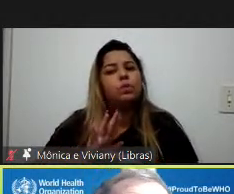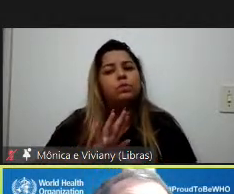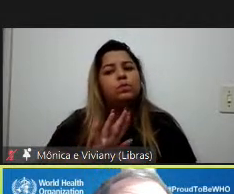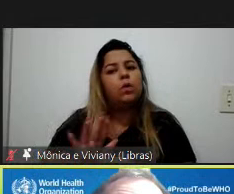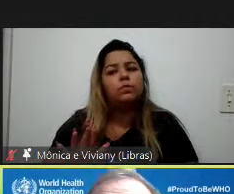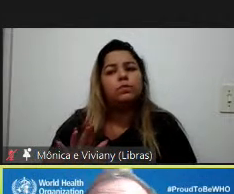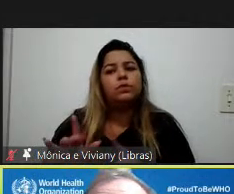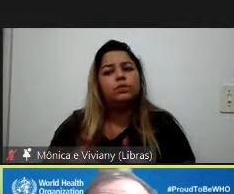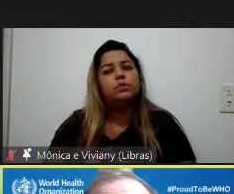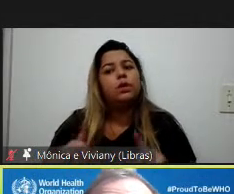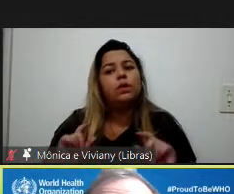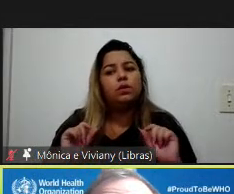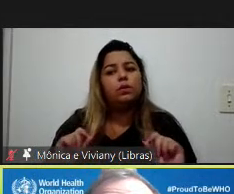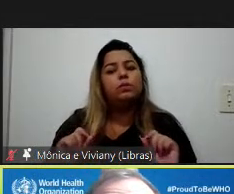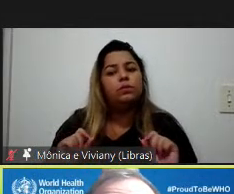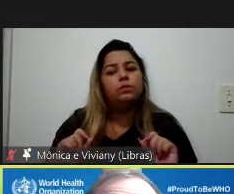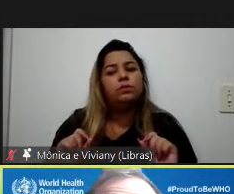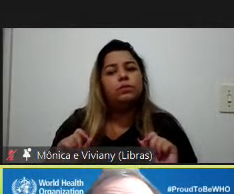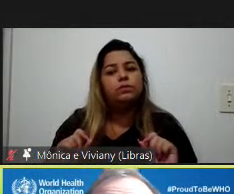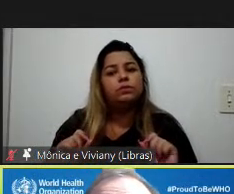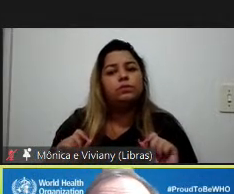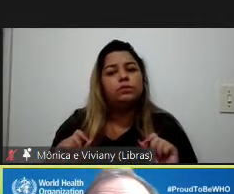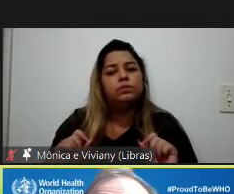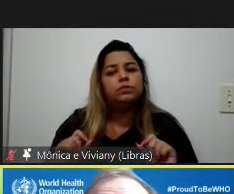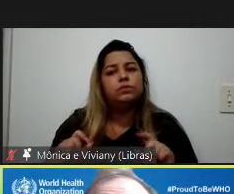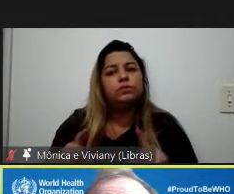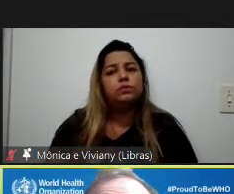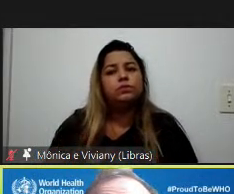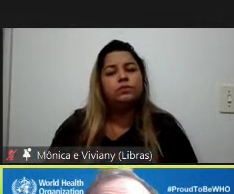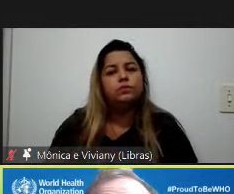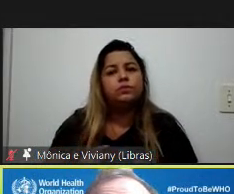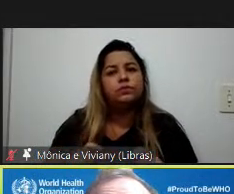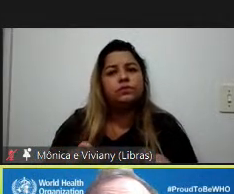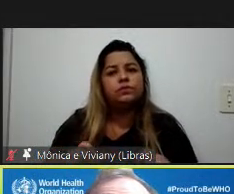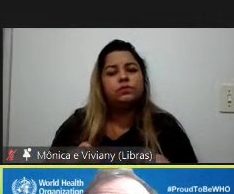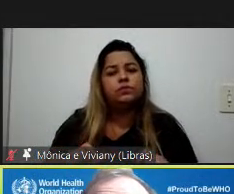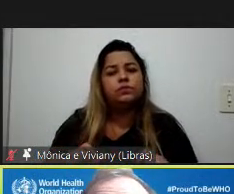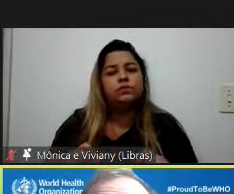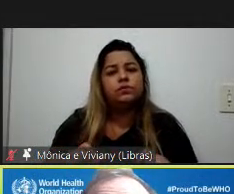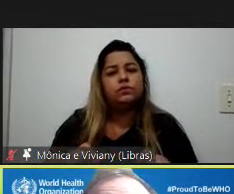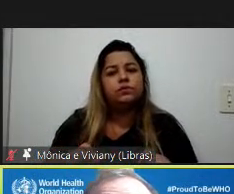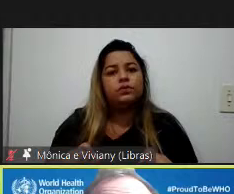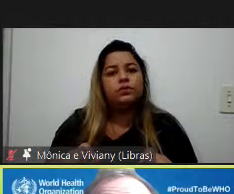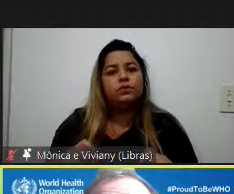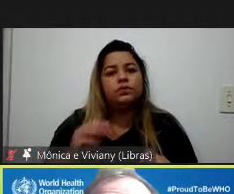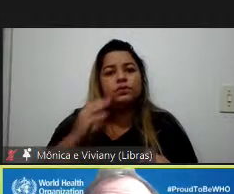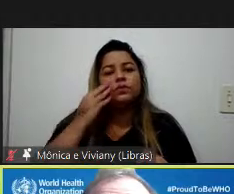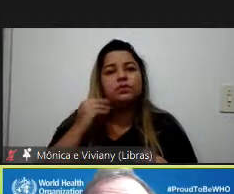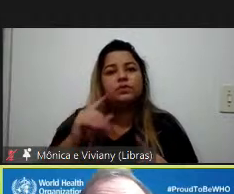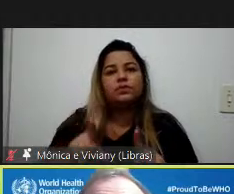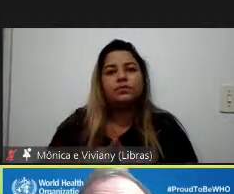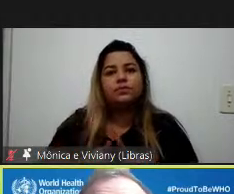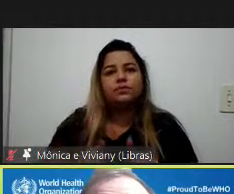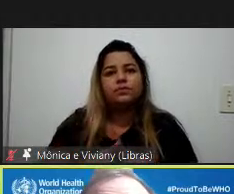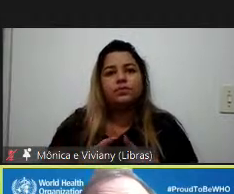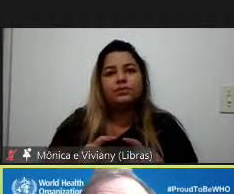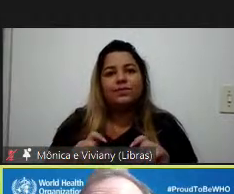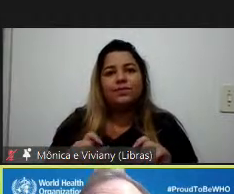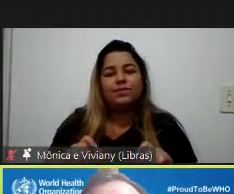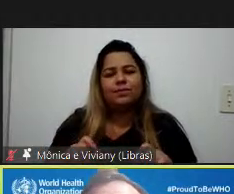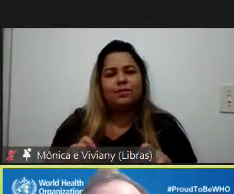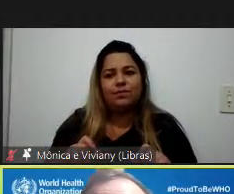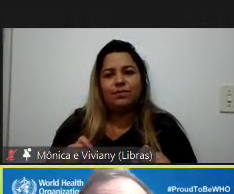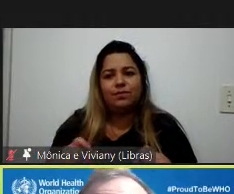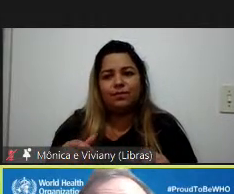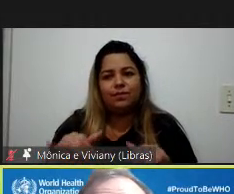achieve this full integration of nutrition action into health systems, to provide that universal access.